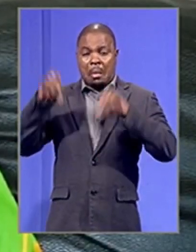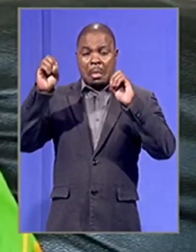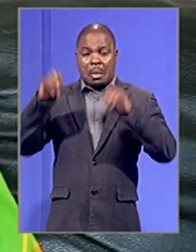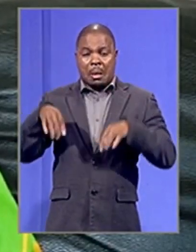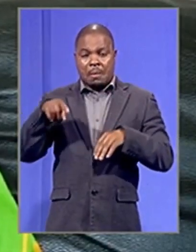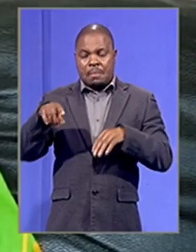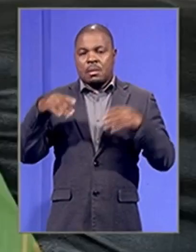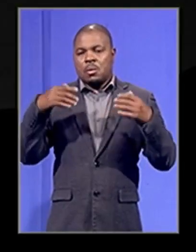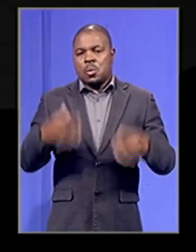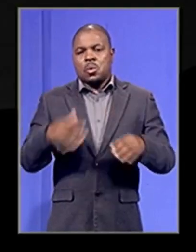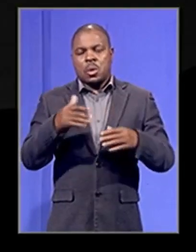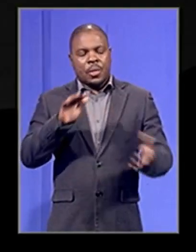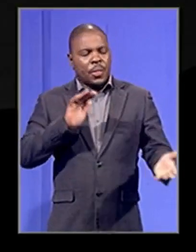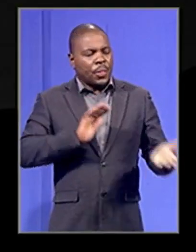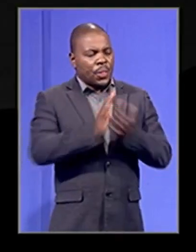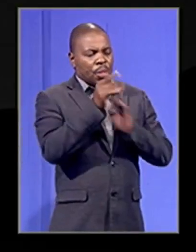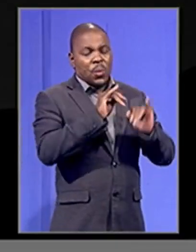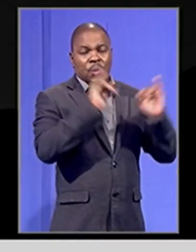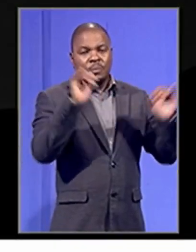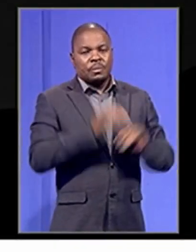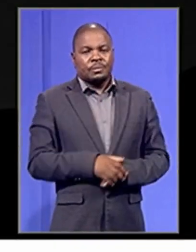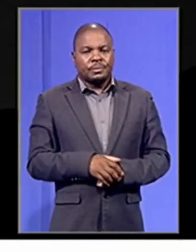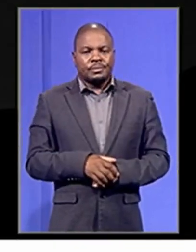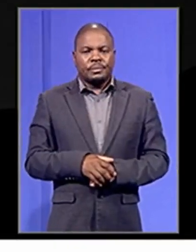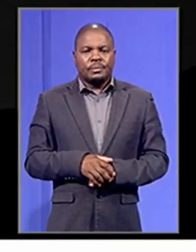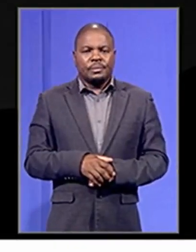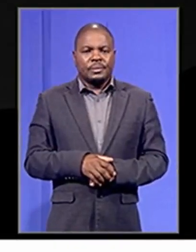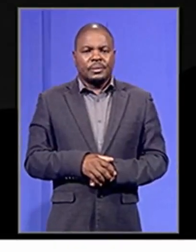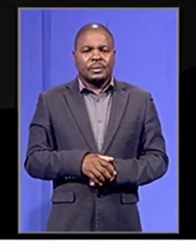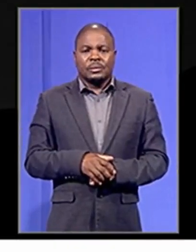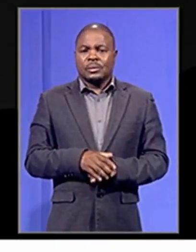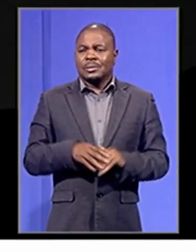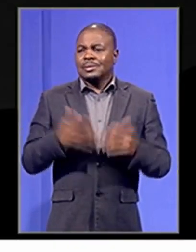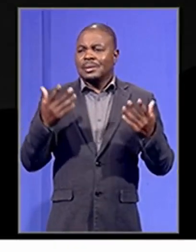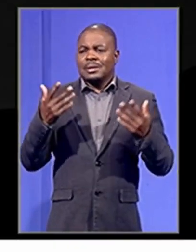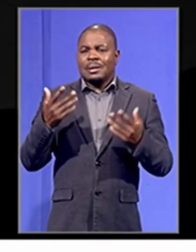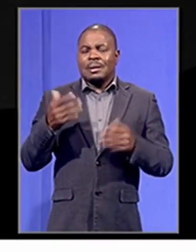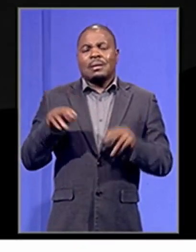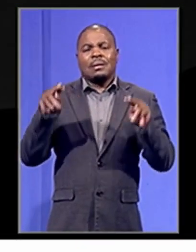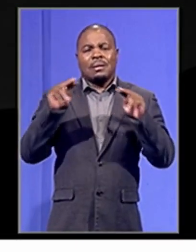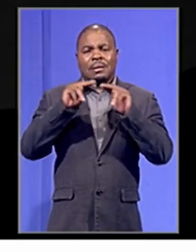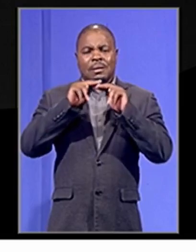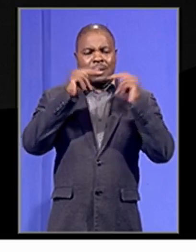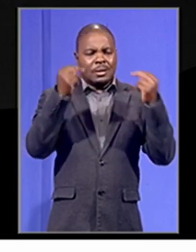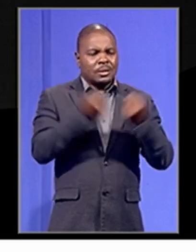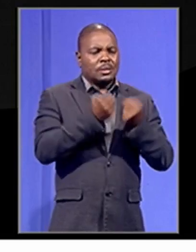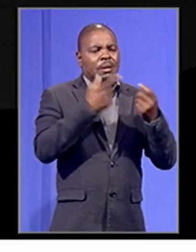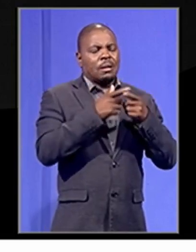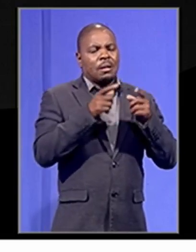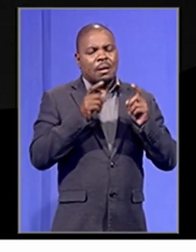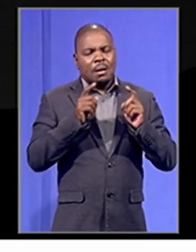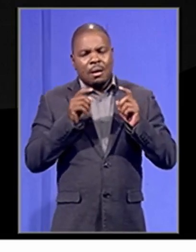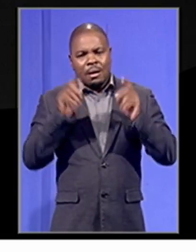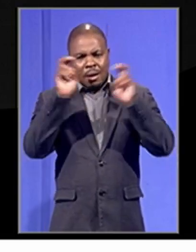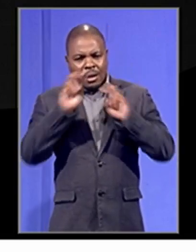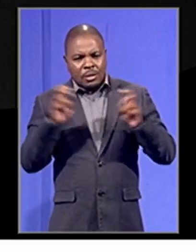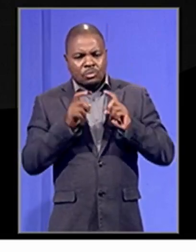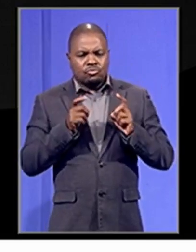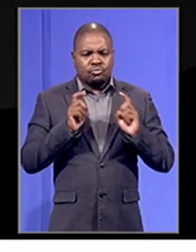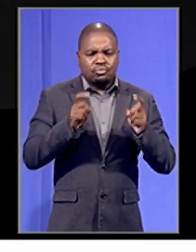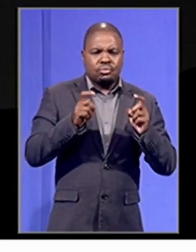much havoc. There is nothing tangible that has been done by the National Energy Crisis Committee that was established